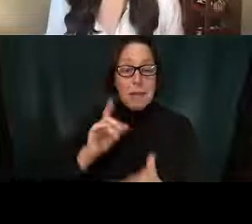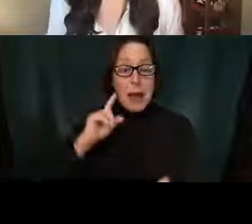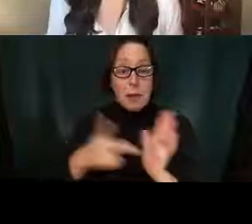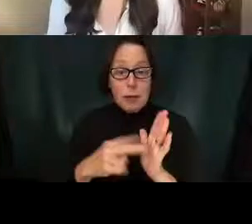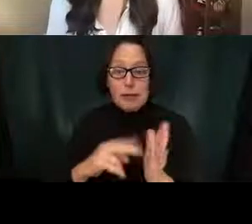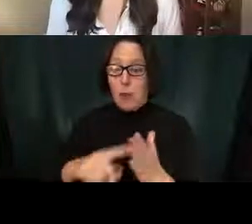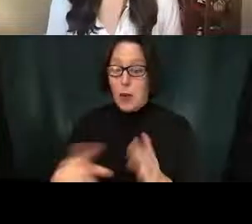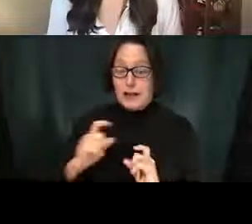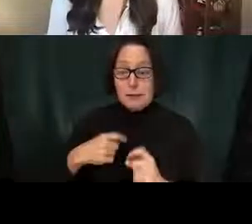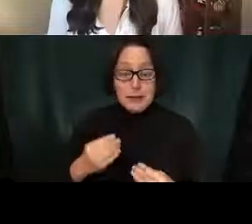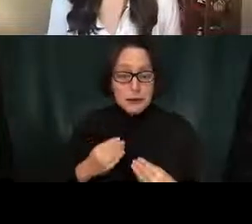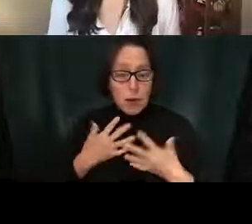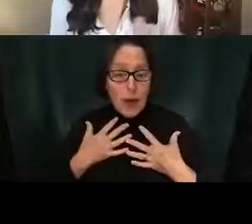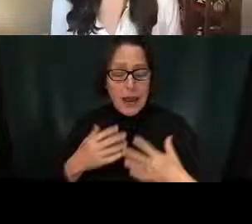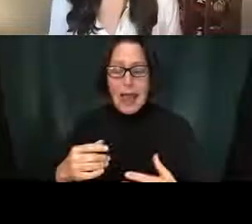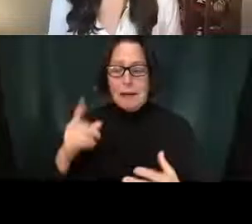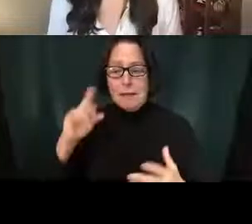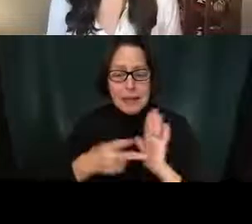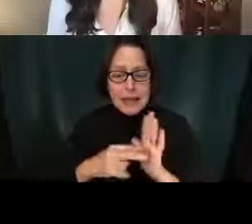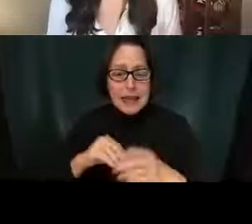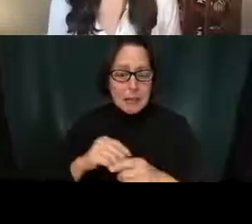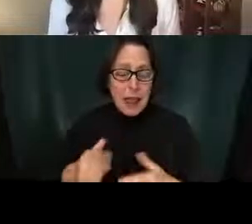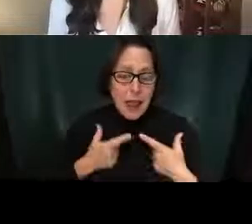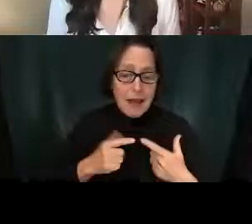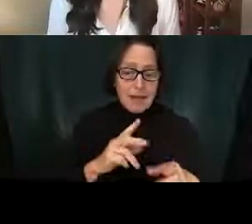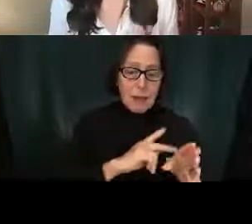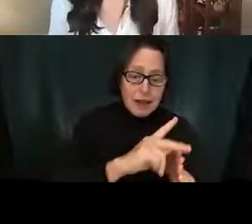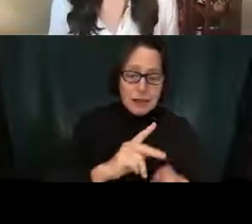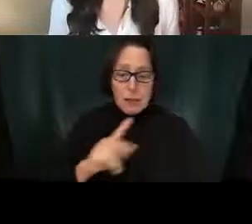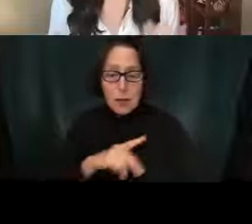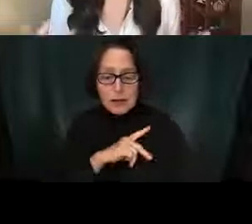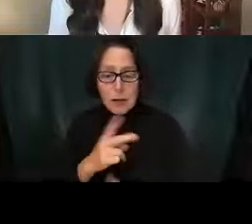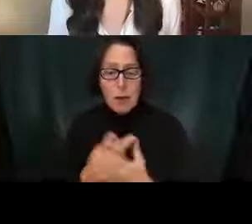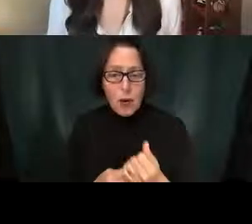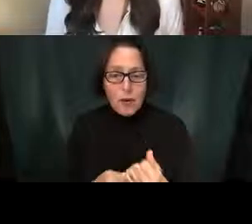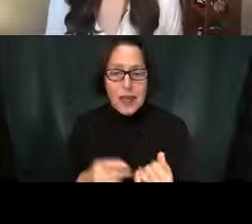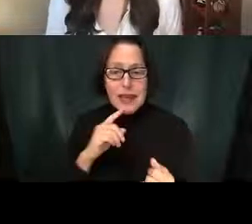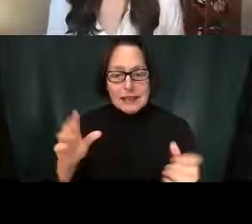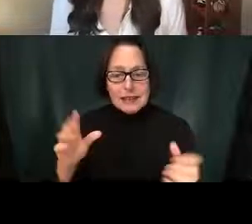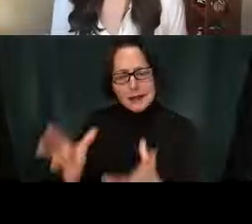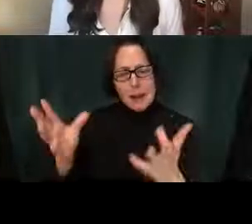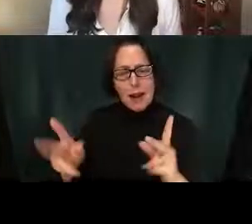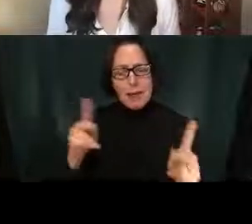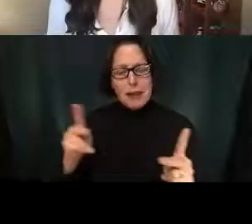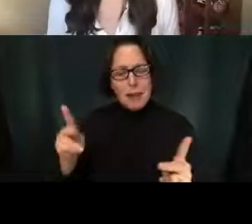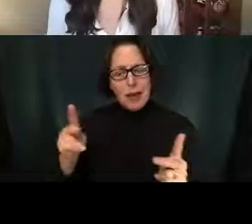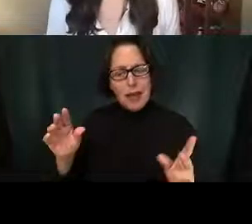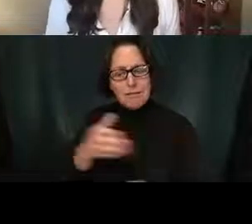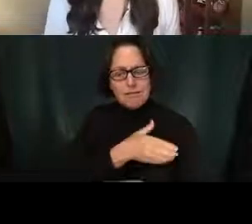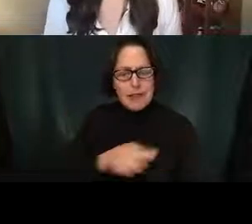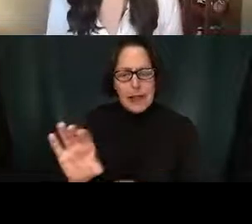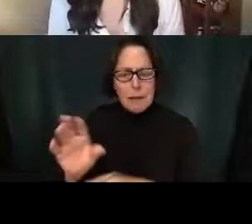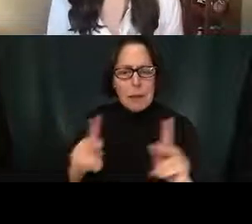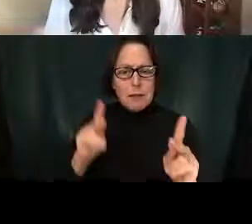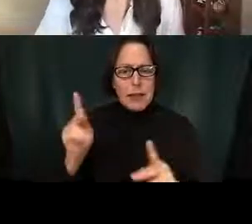me joy and meaning in my life, both personally and professionally, is to inspire and enable people around the world to live and lead